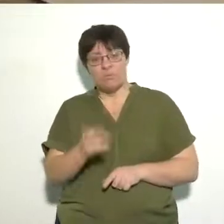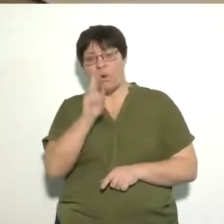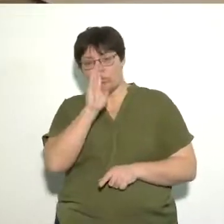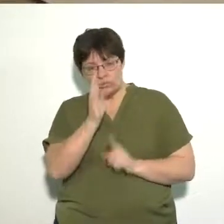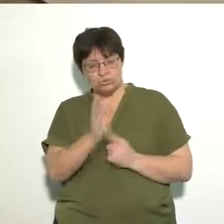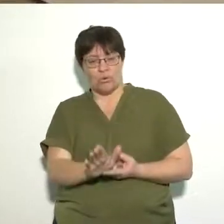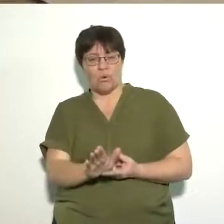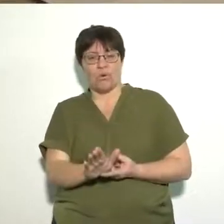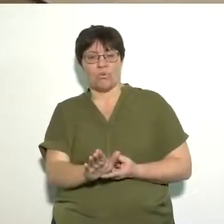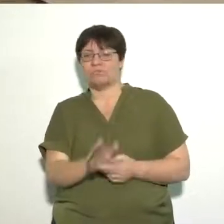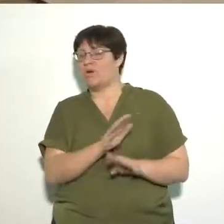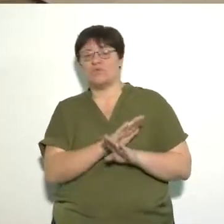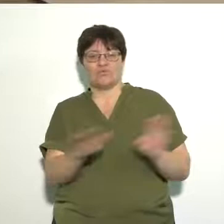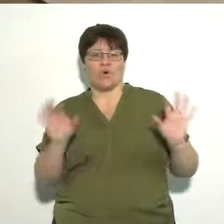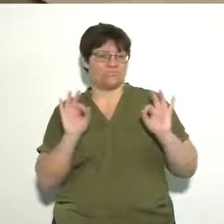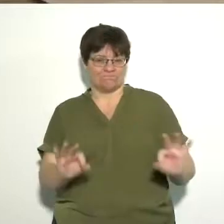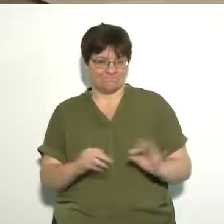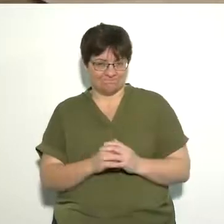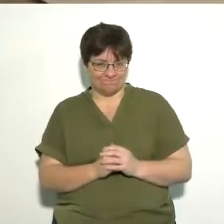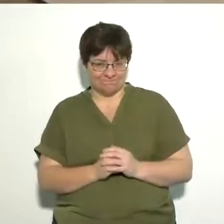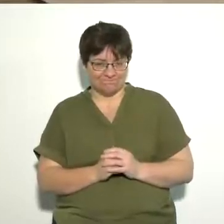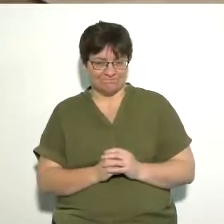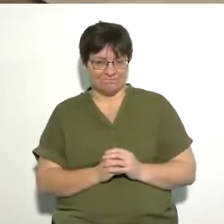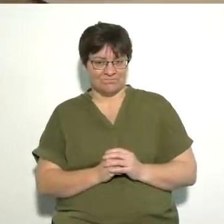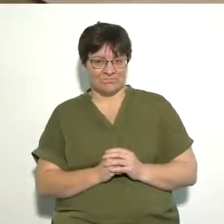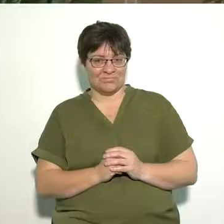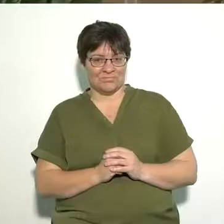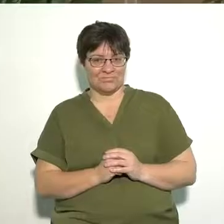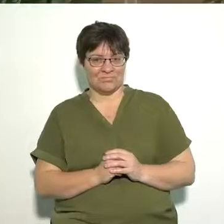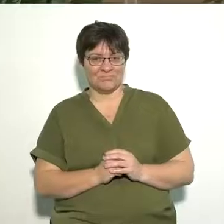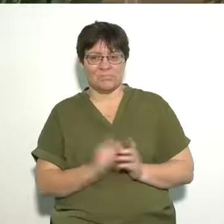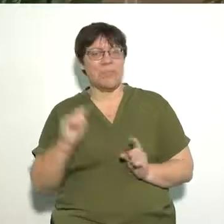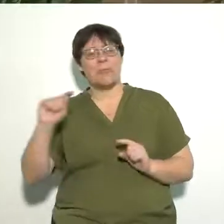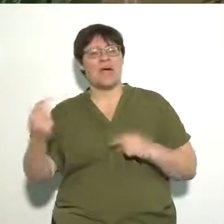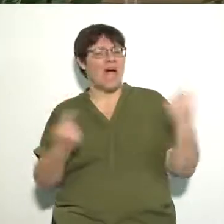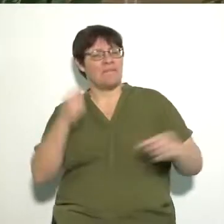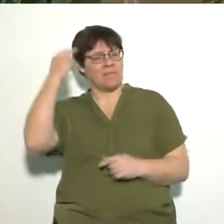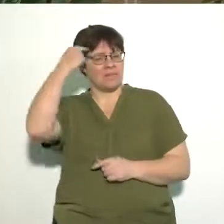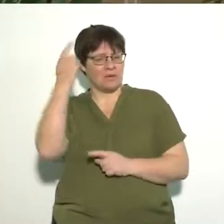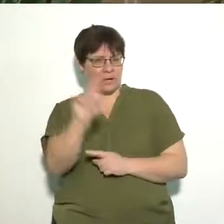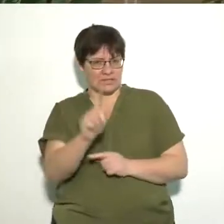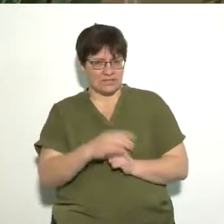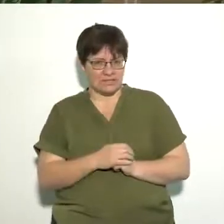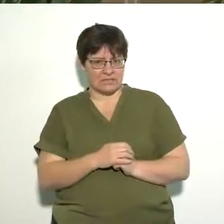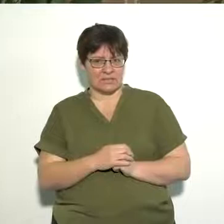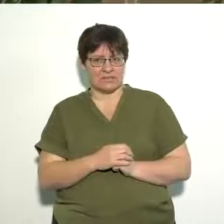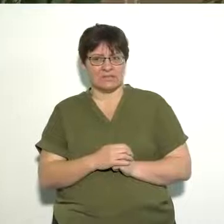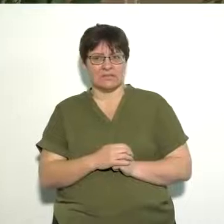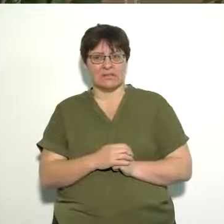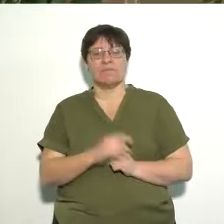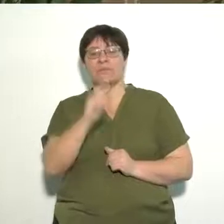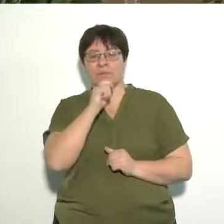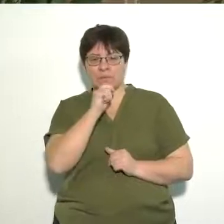also show that it is not quite symmetrical. Okay. One other aspect to consider with my pieces is that I